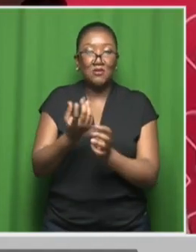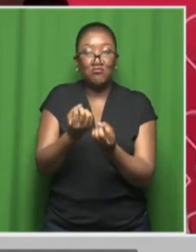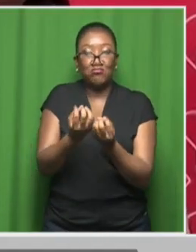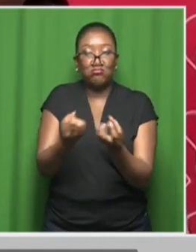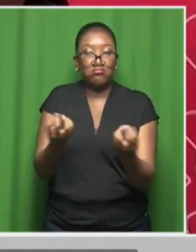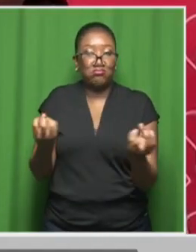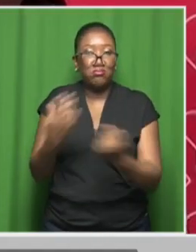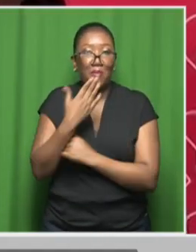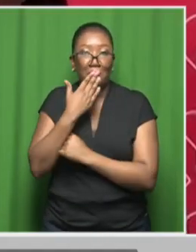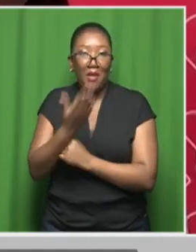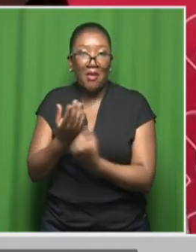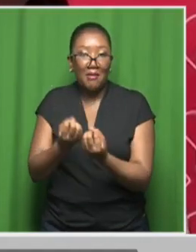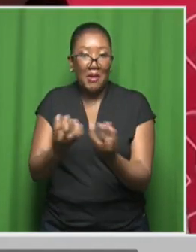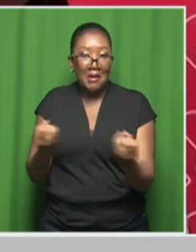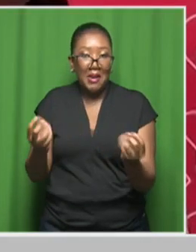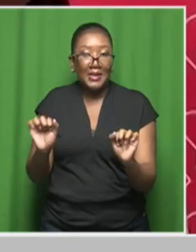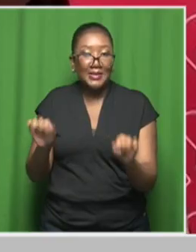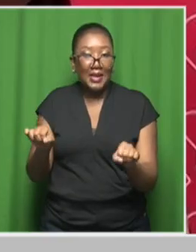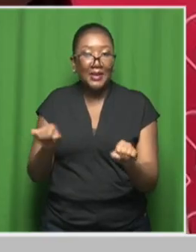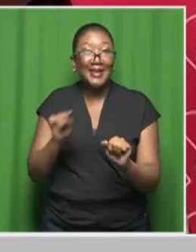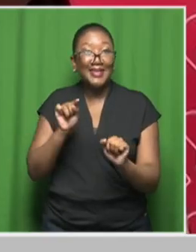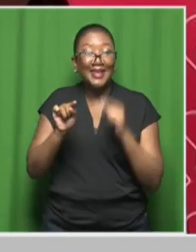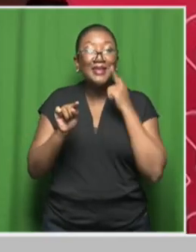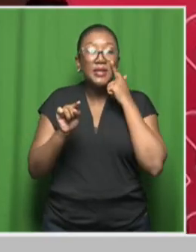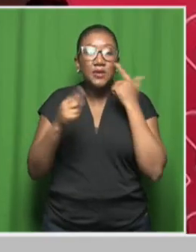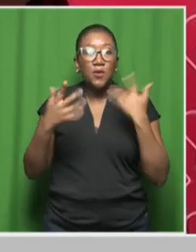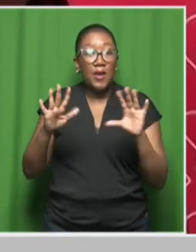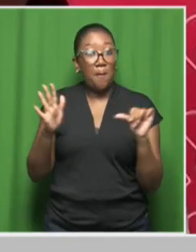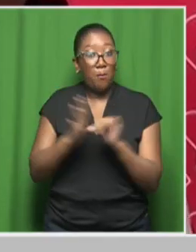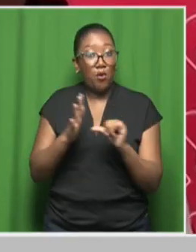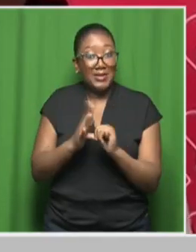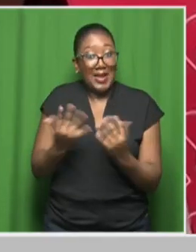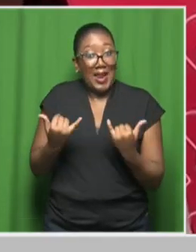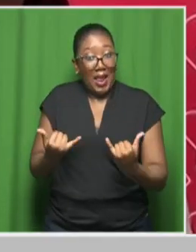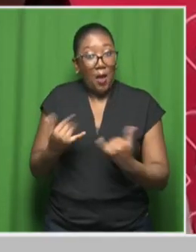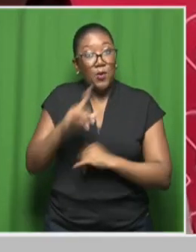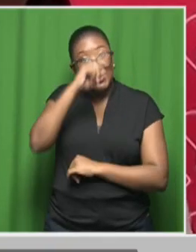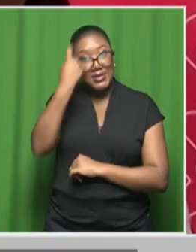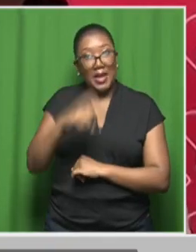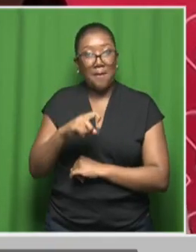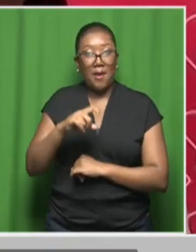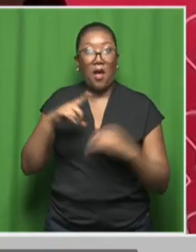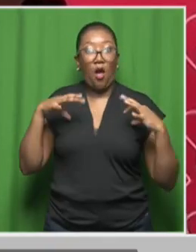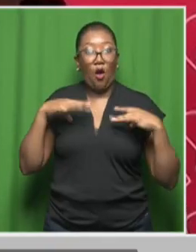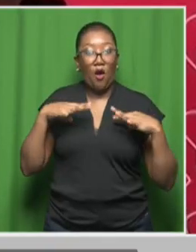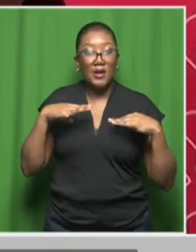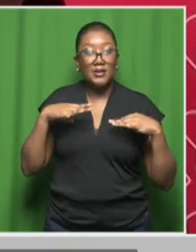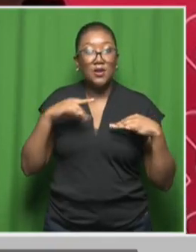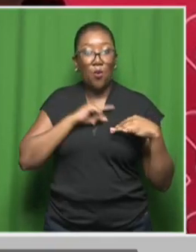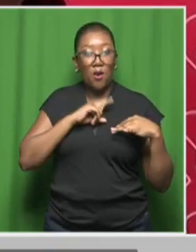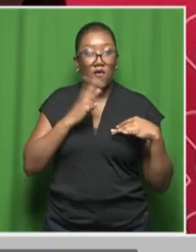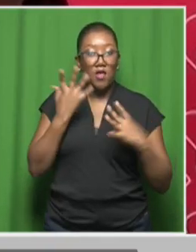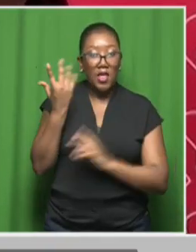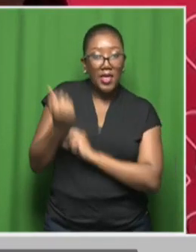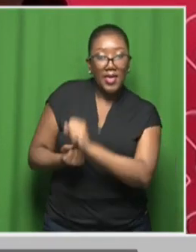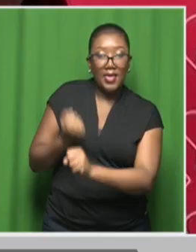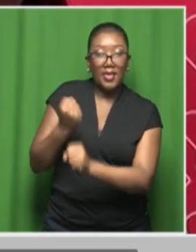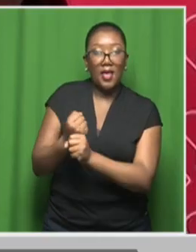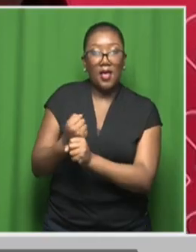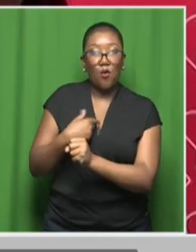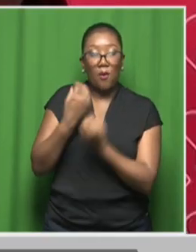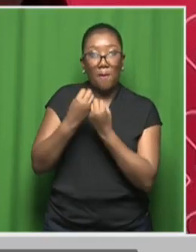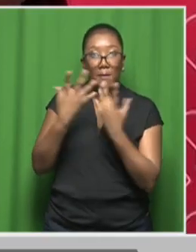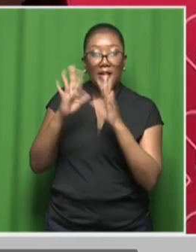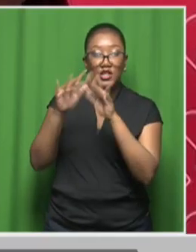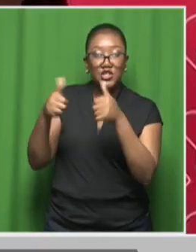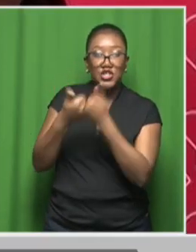important, particularly at this time of the year, because as you know, throughout the year, we talk about the challenges that we have